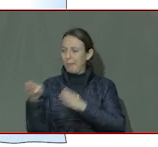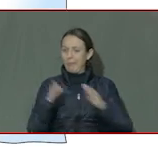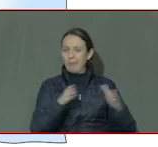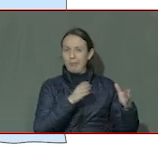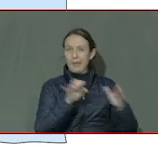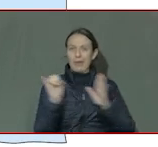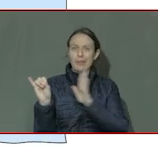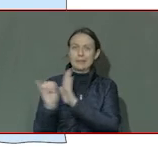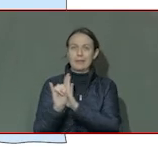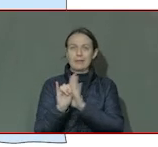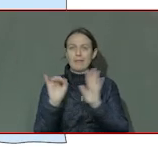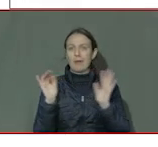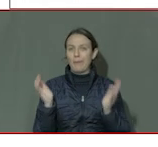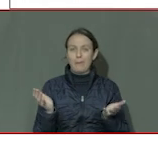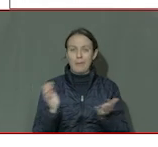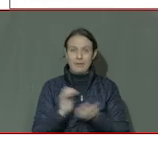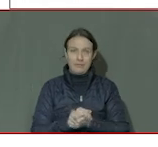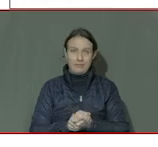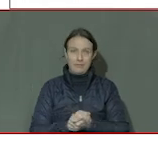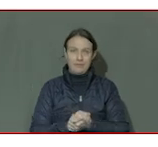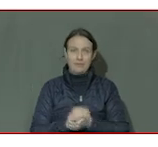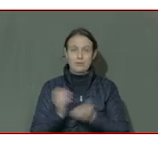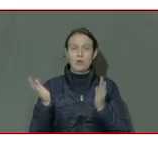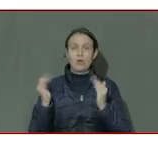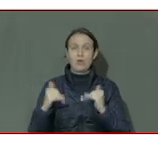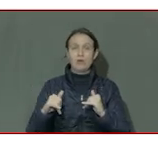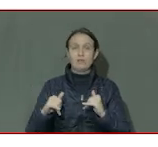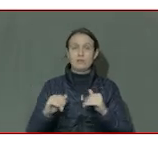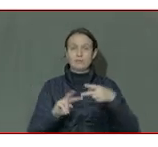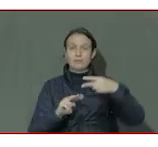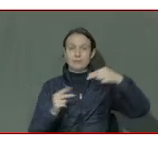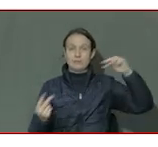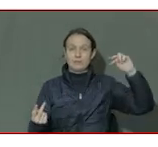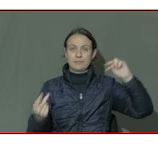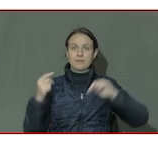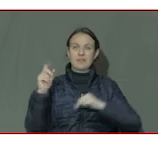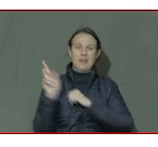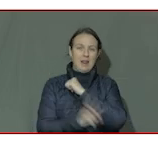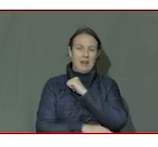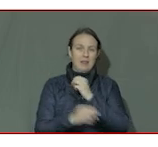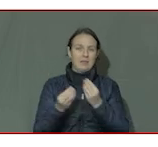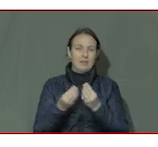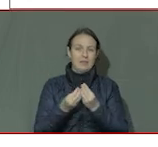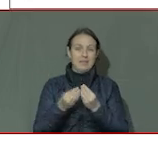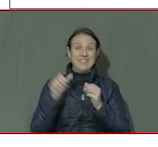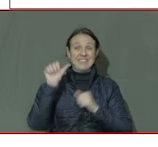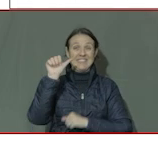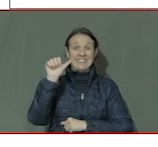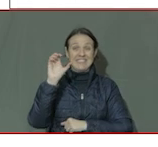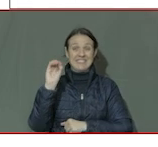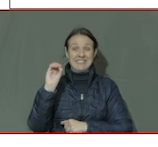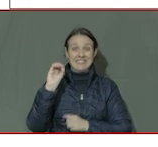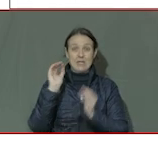identify name. Then genetics, which is the last part, 60 marks.